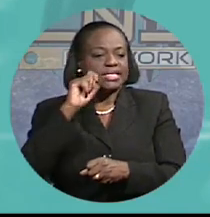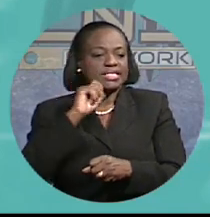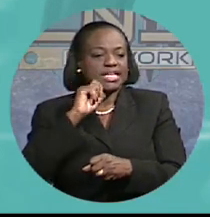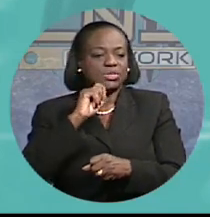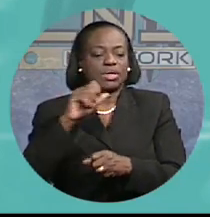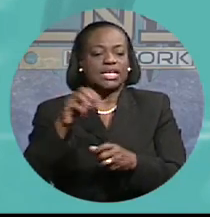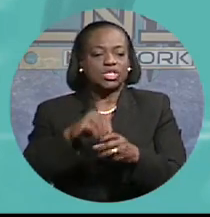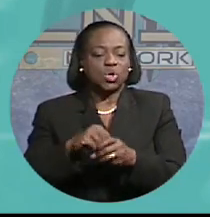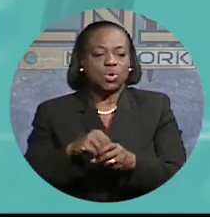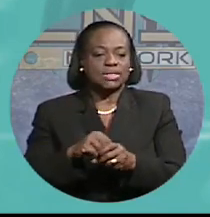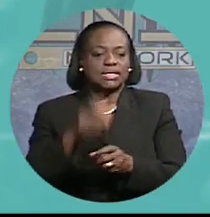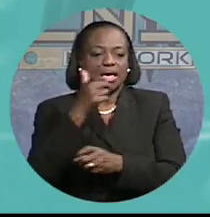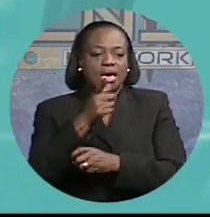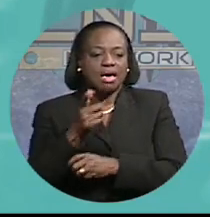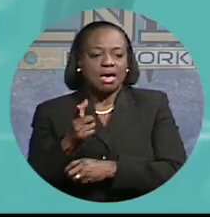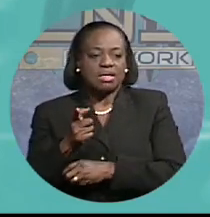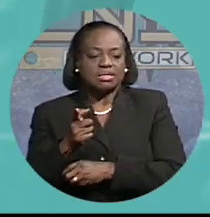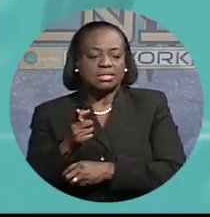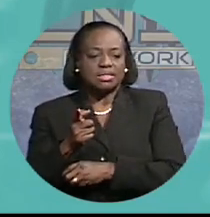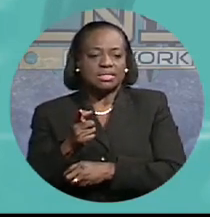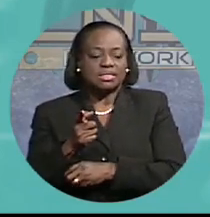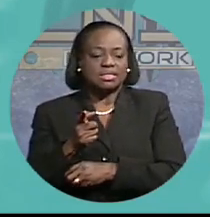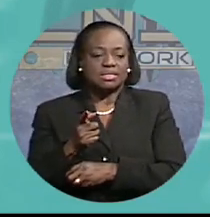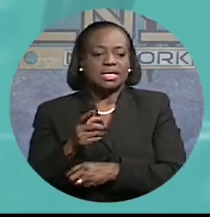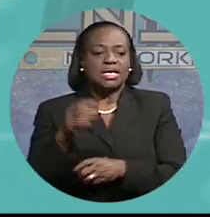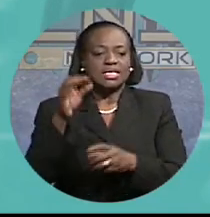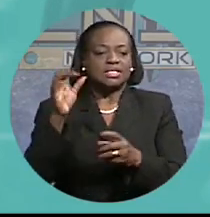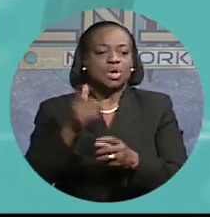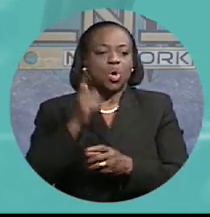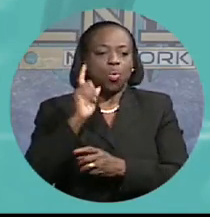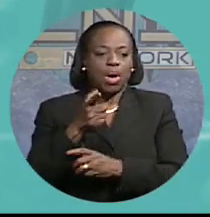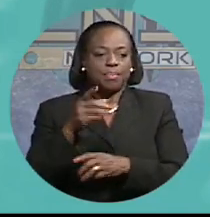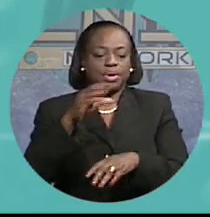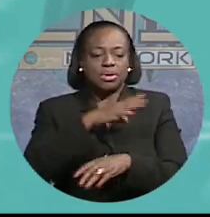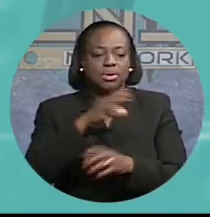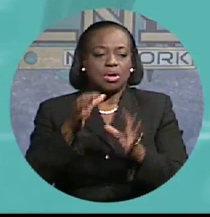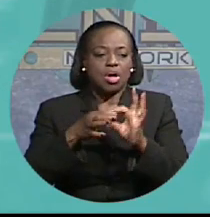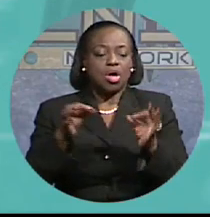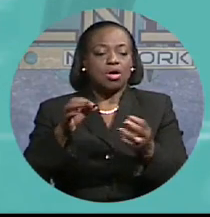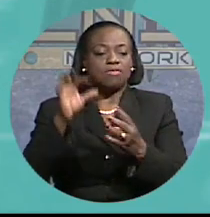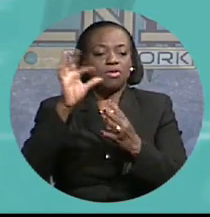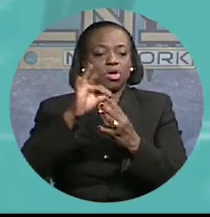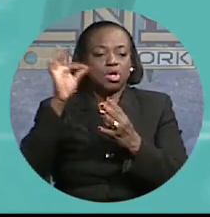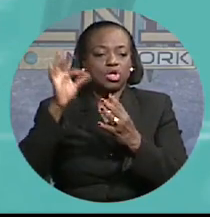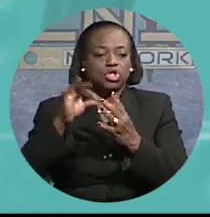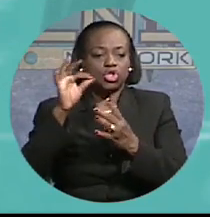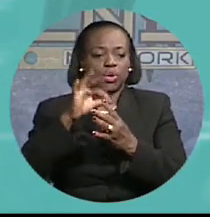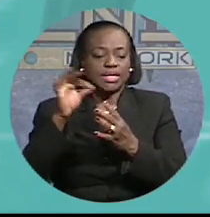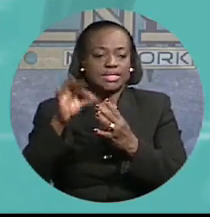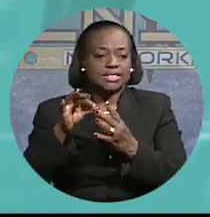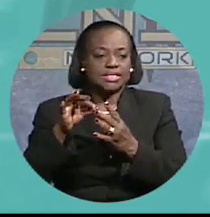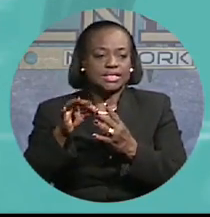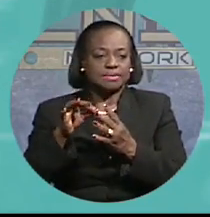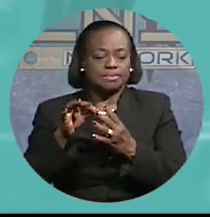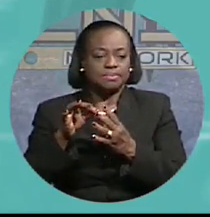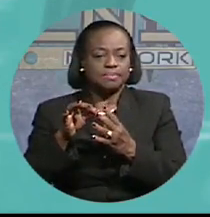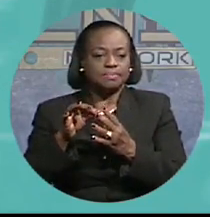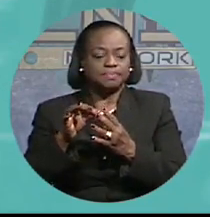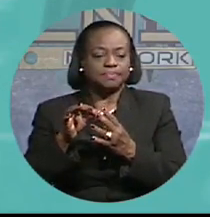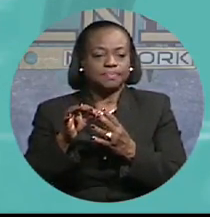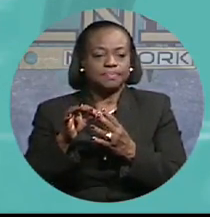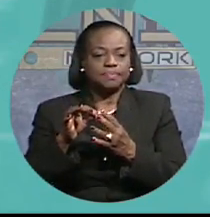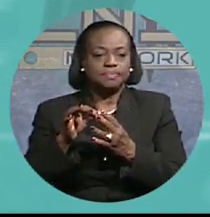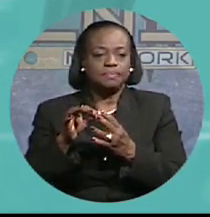continue to be the weapon of choice for serious crimes like murders, despite police best efforts to rid the streets of illegal firearms, 438 to be